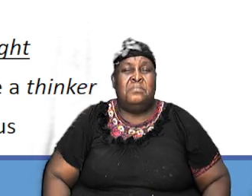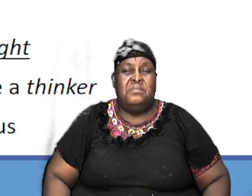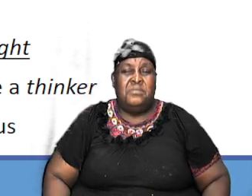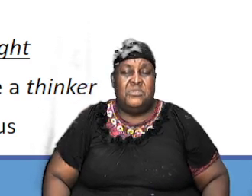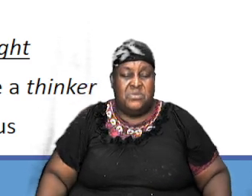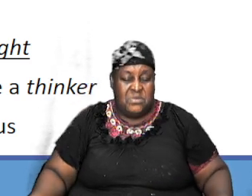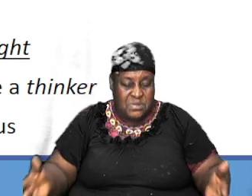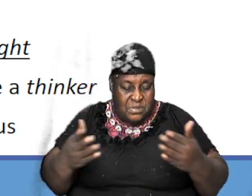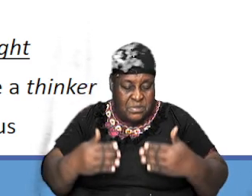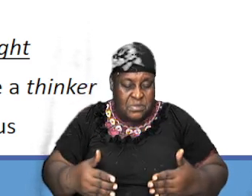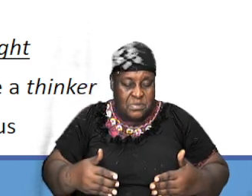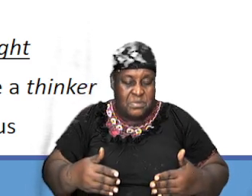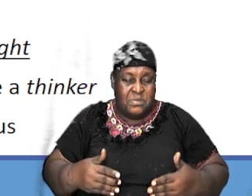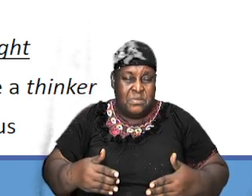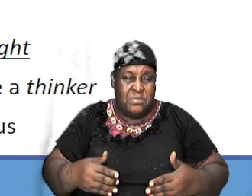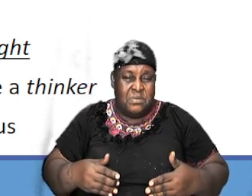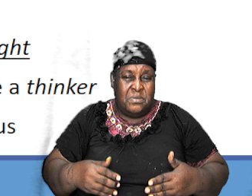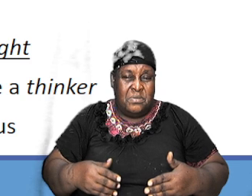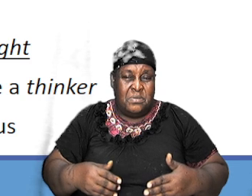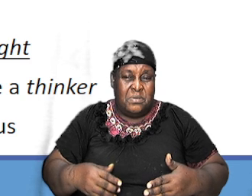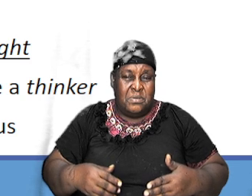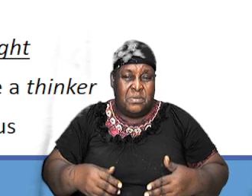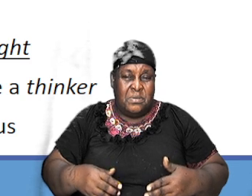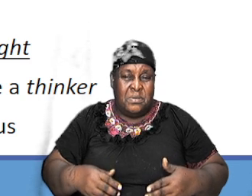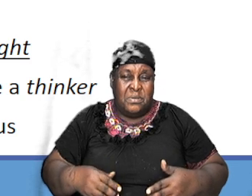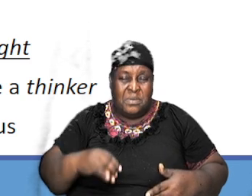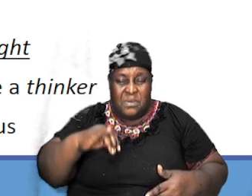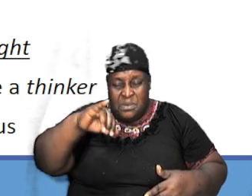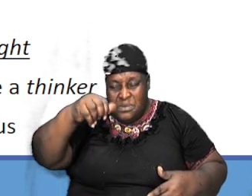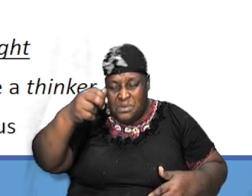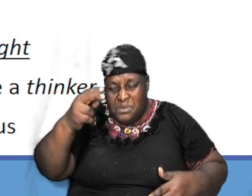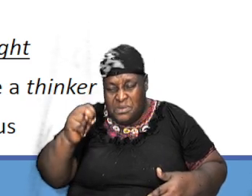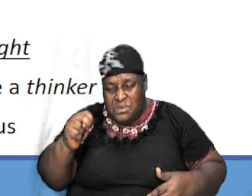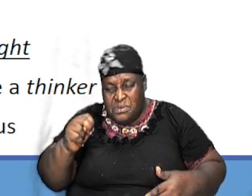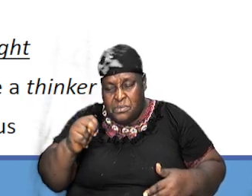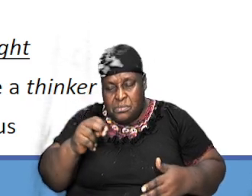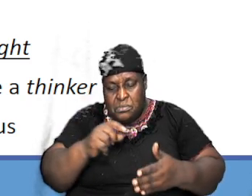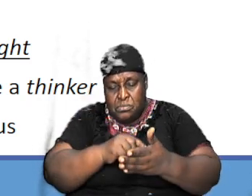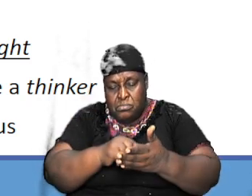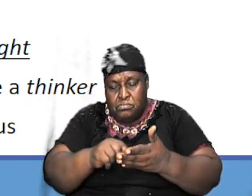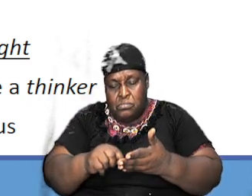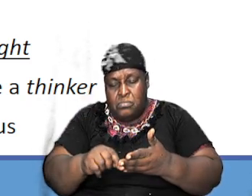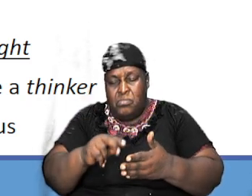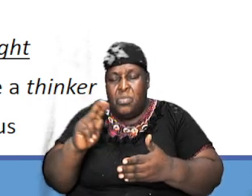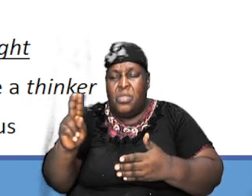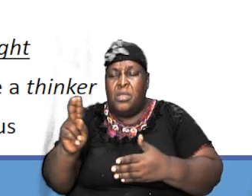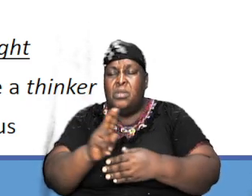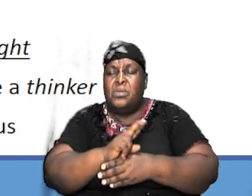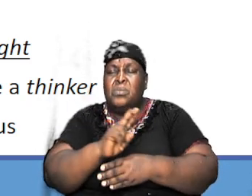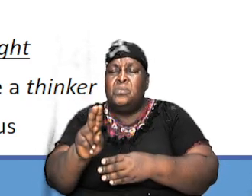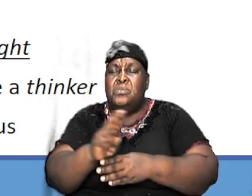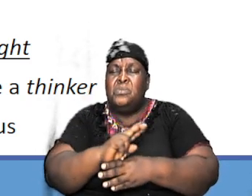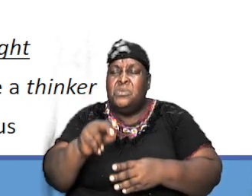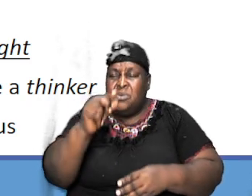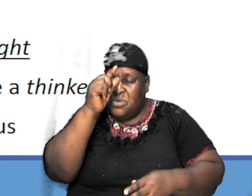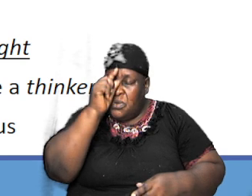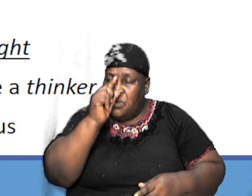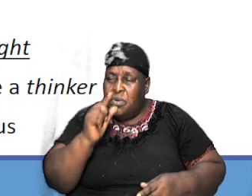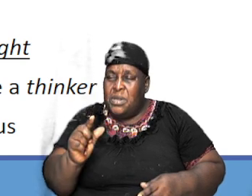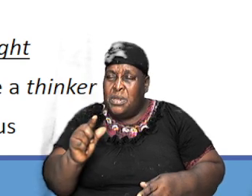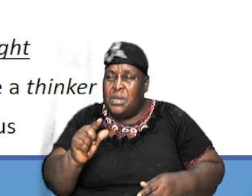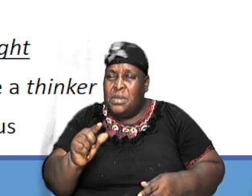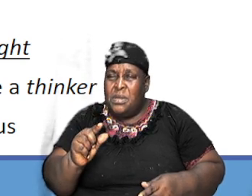John was, you know, he was writing, he was using the Hebrew, the Greek terminology, but